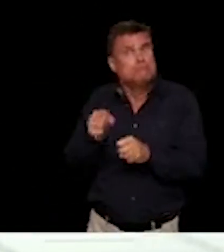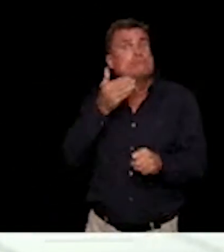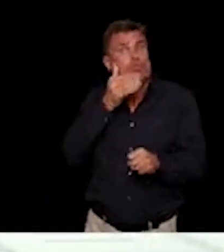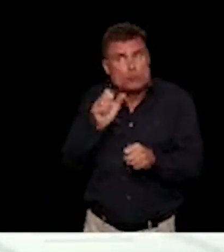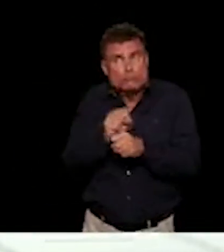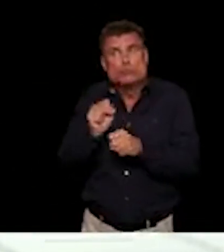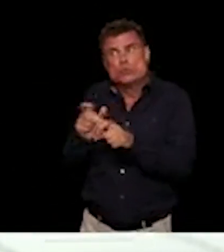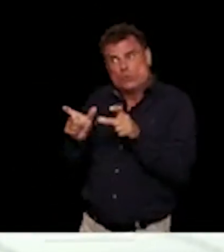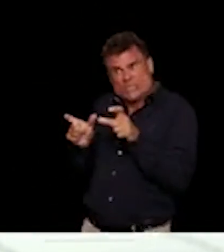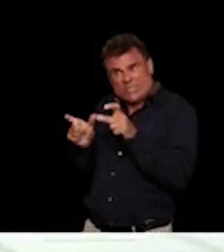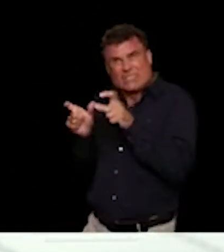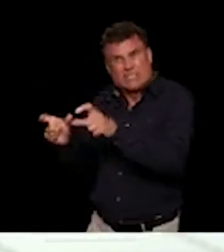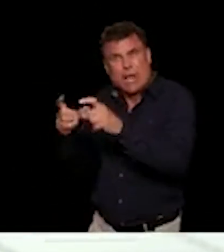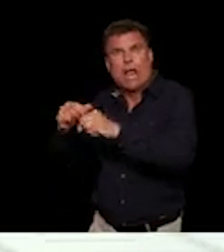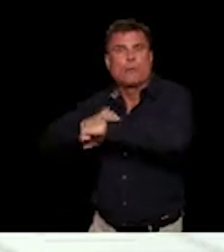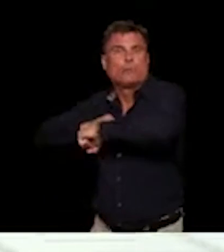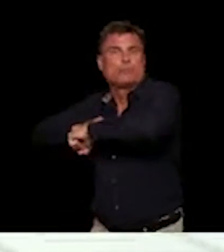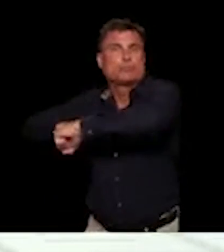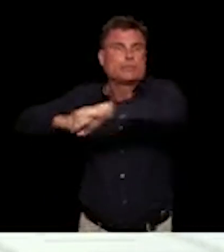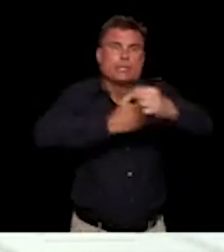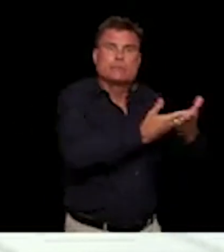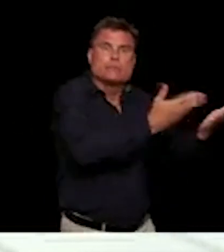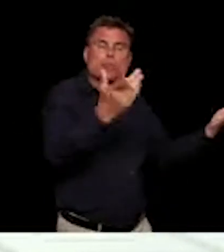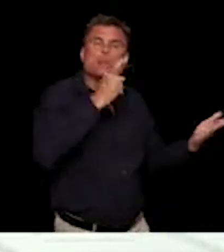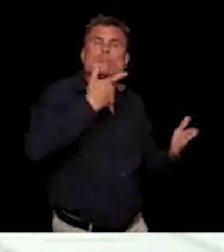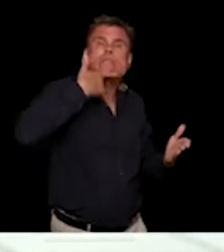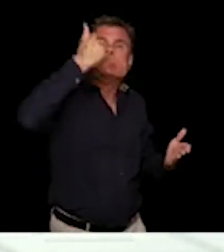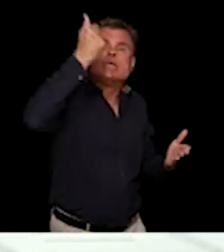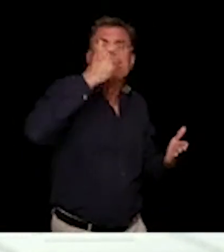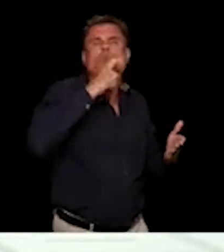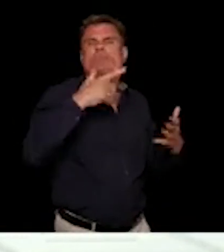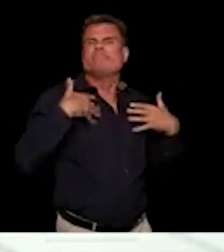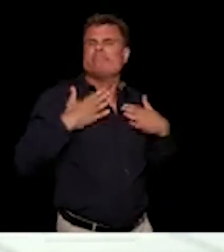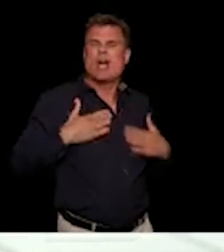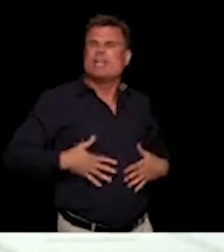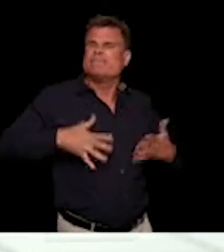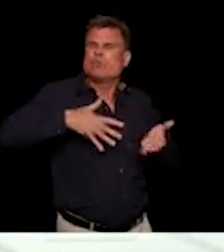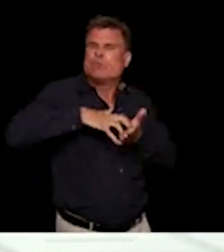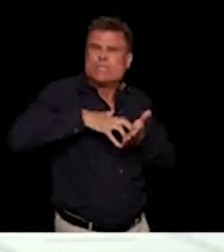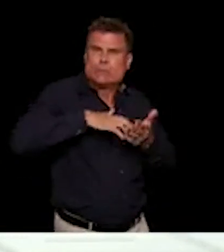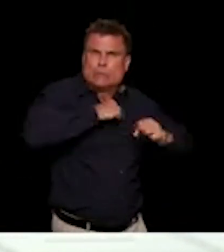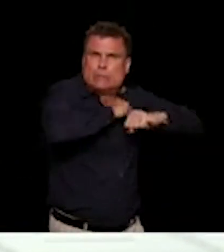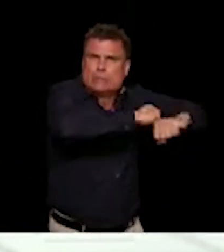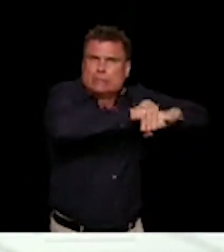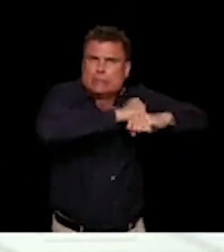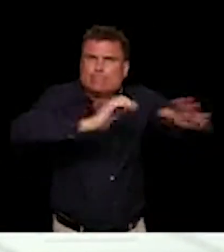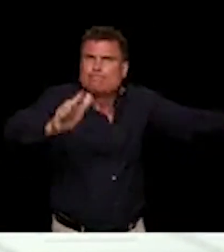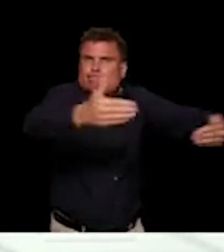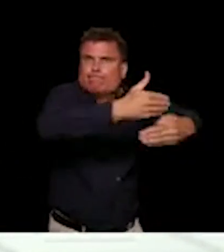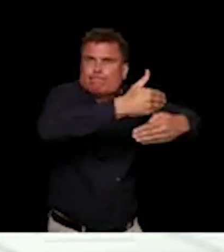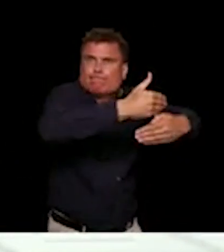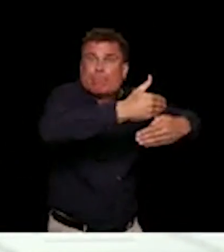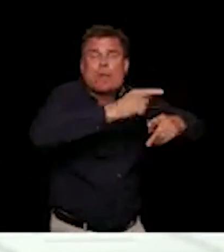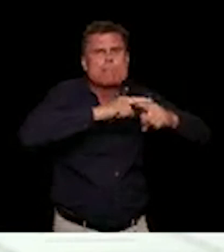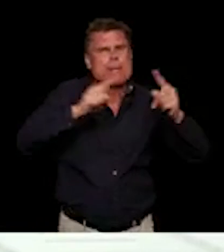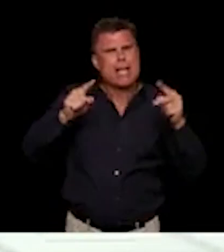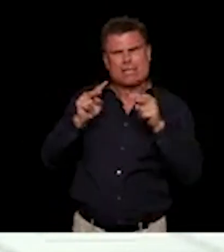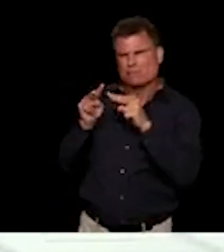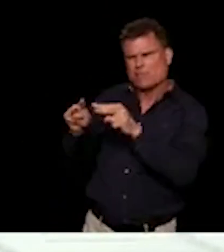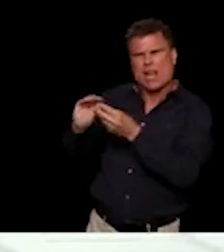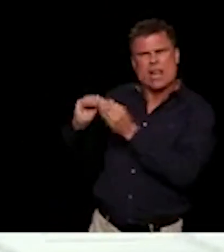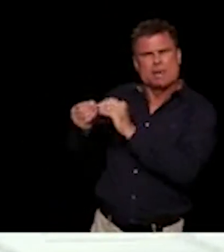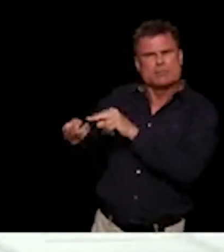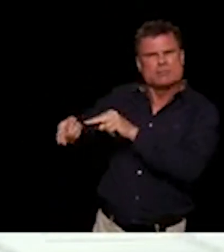But we are also reporting some new outbreaks in long-term care facilities, and that's a really important reminder for us all that the risk to